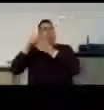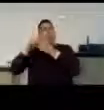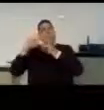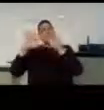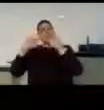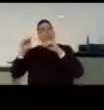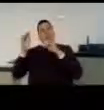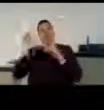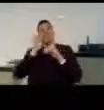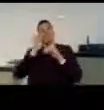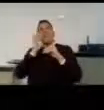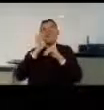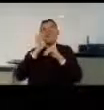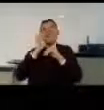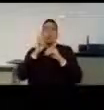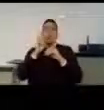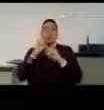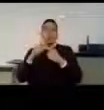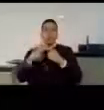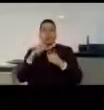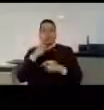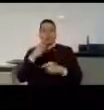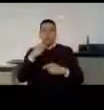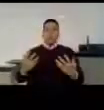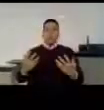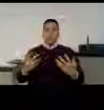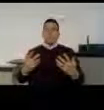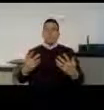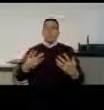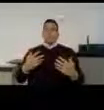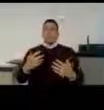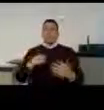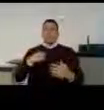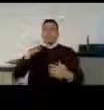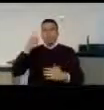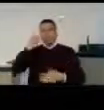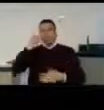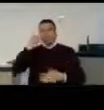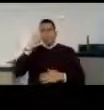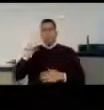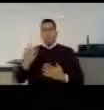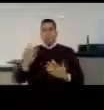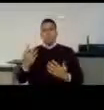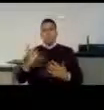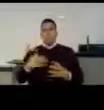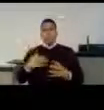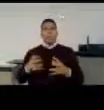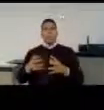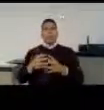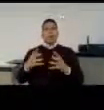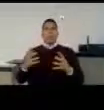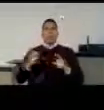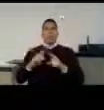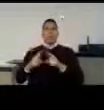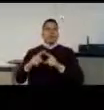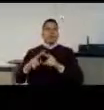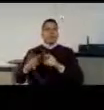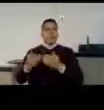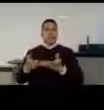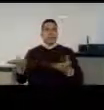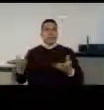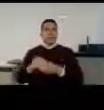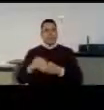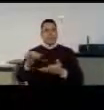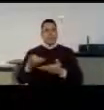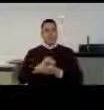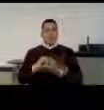then they would sell all the food to restaurants. And so I think there are so many different things